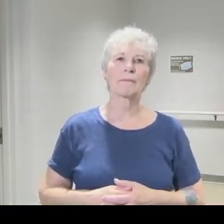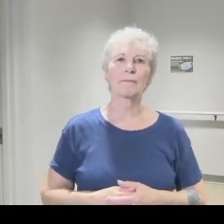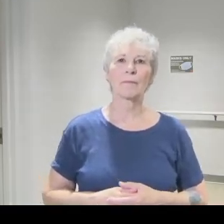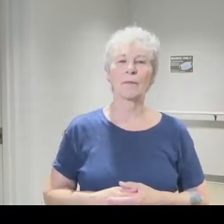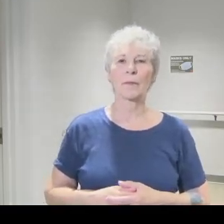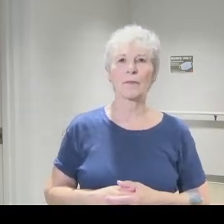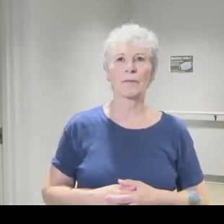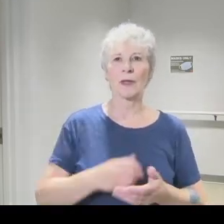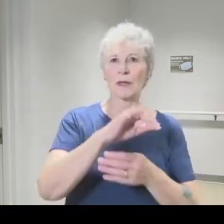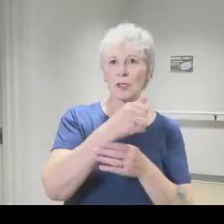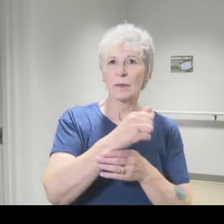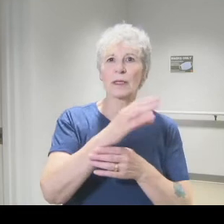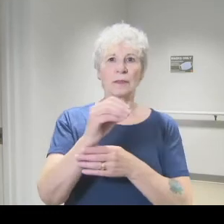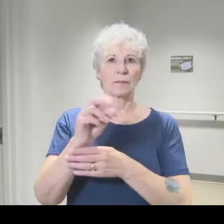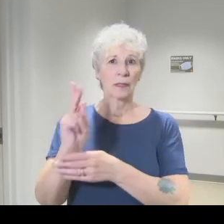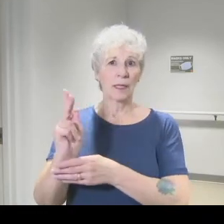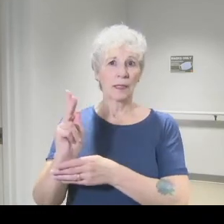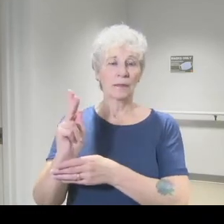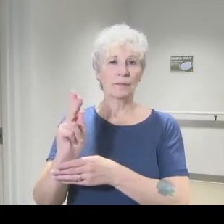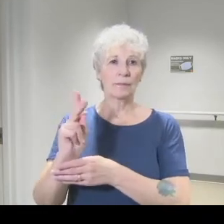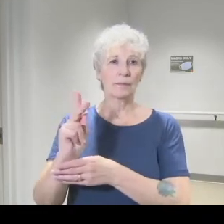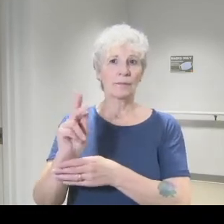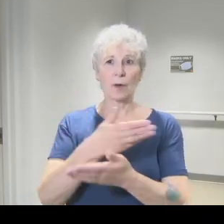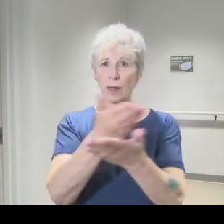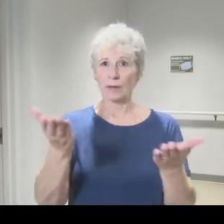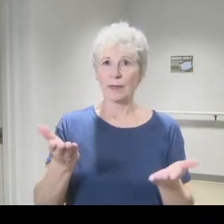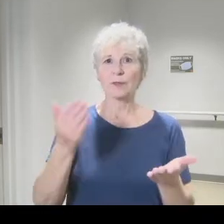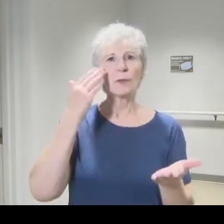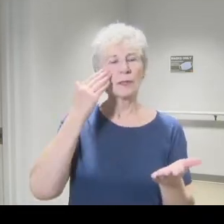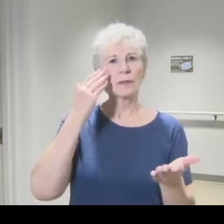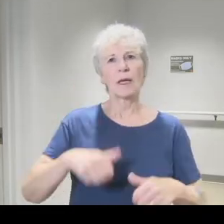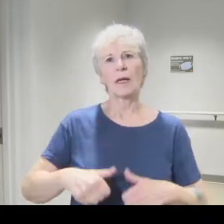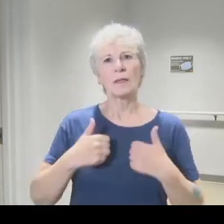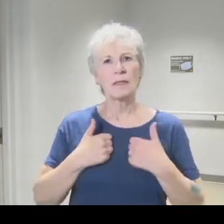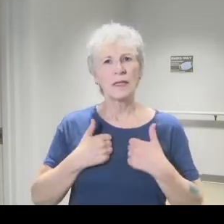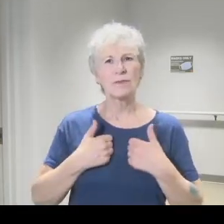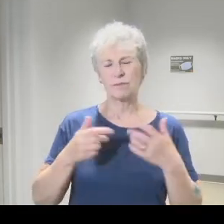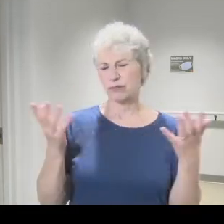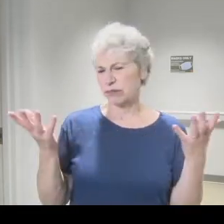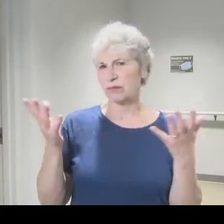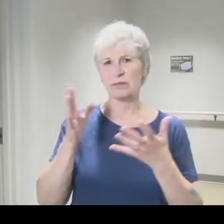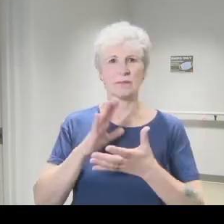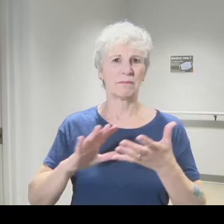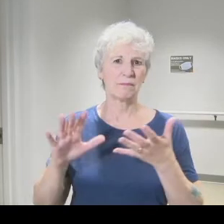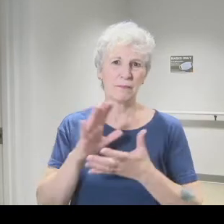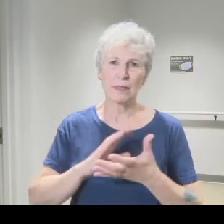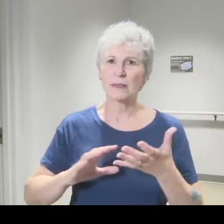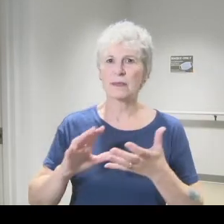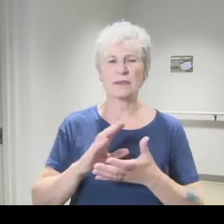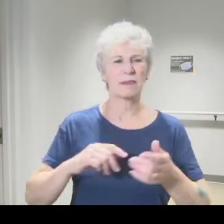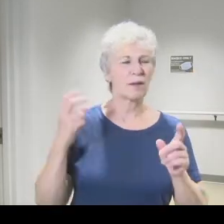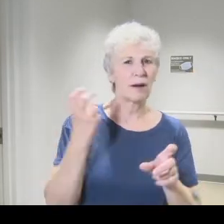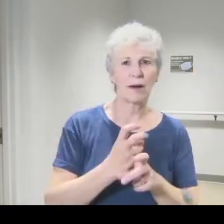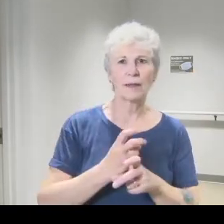Jeremy and Kaler, all of us, we know how life is so messy. If we're not remembering